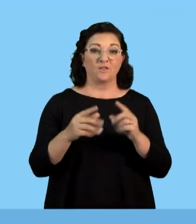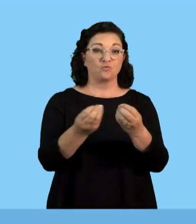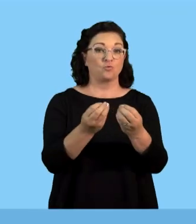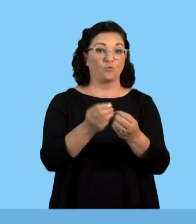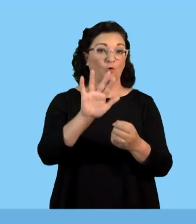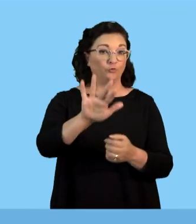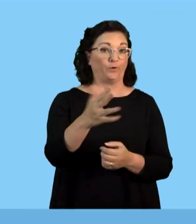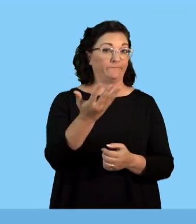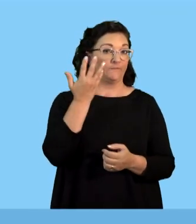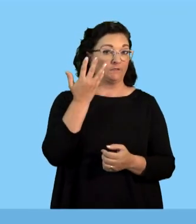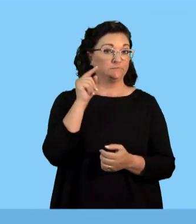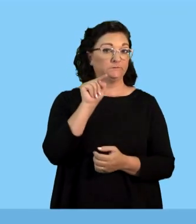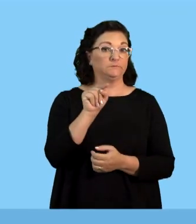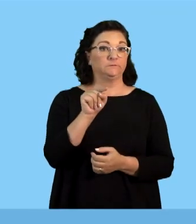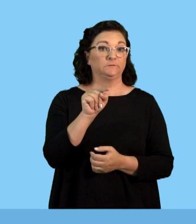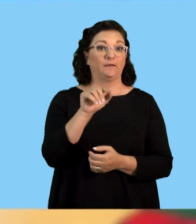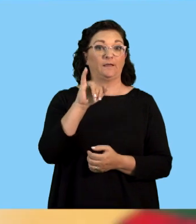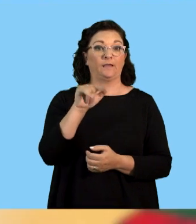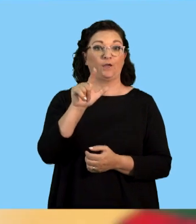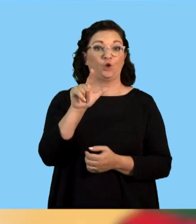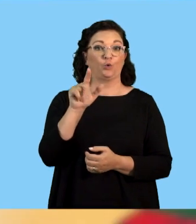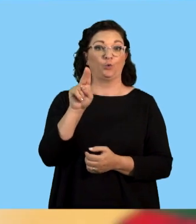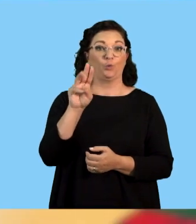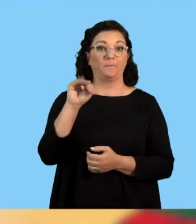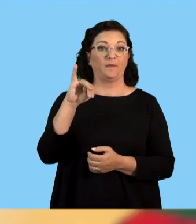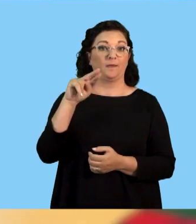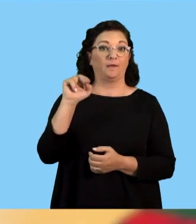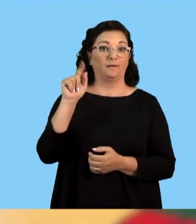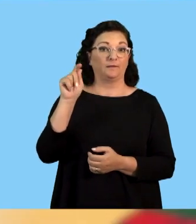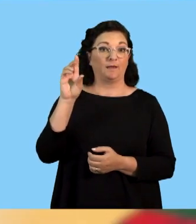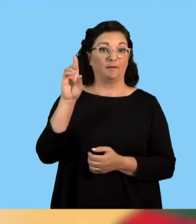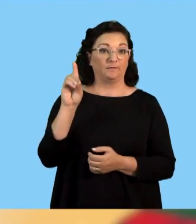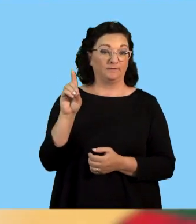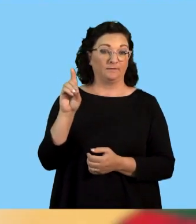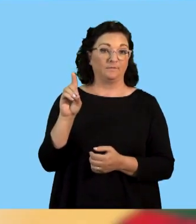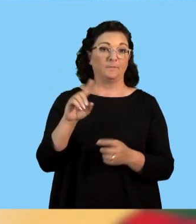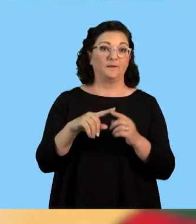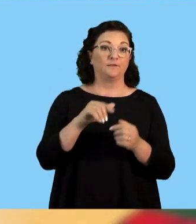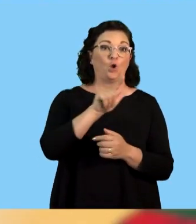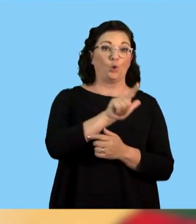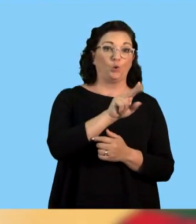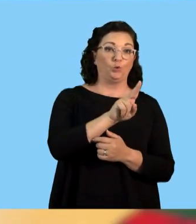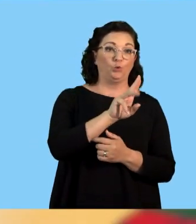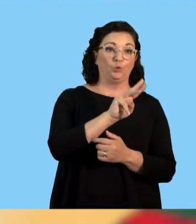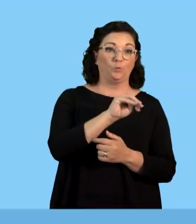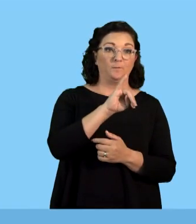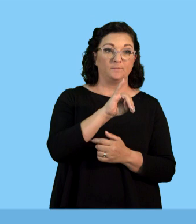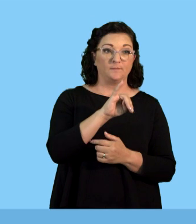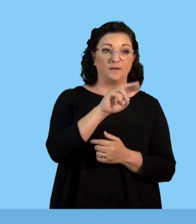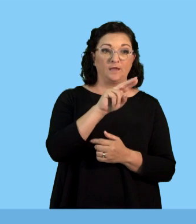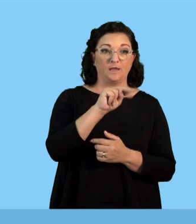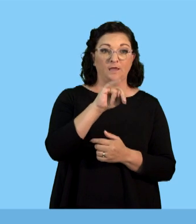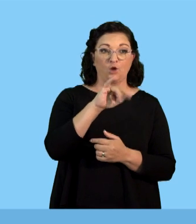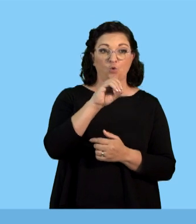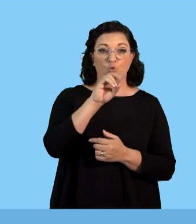object reflects the light, it's said to be an illuminated object. There's luminous and illuminated. Illuminated is